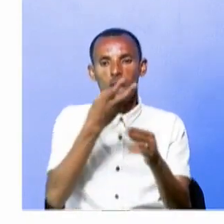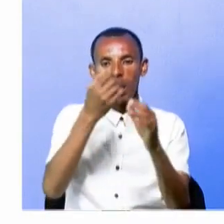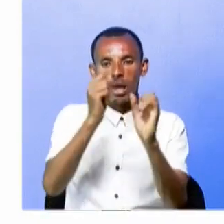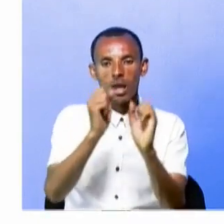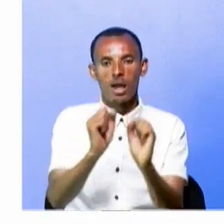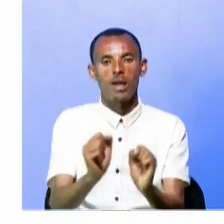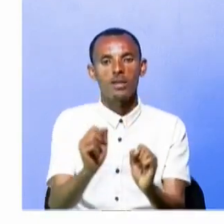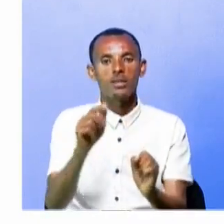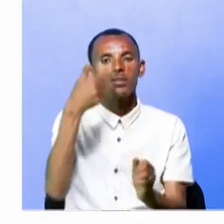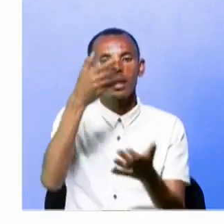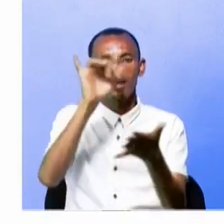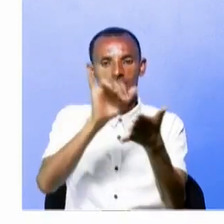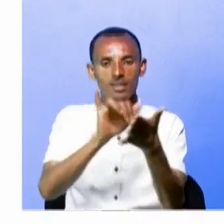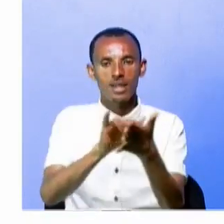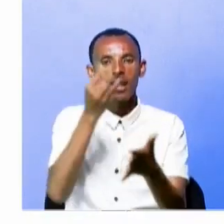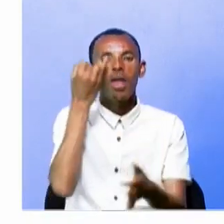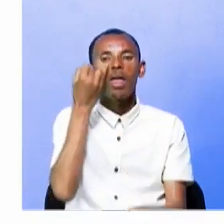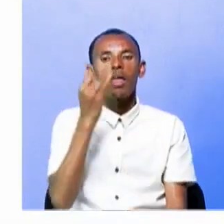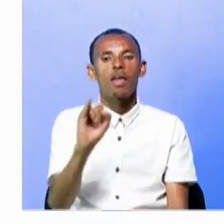that if